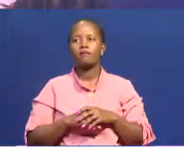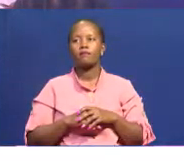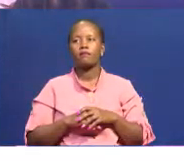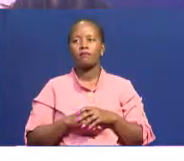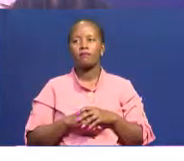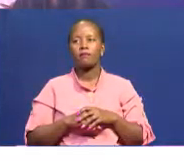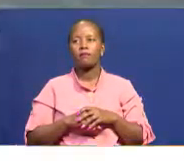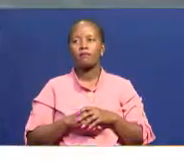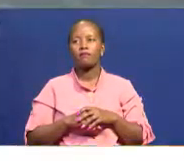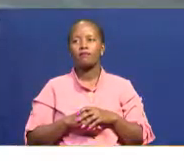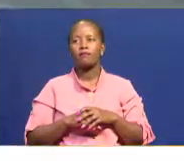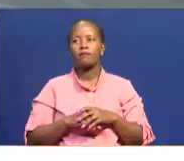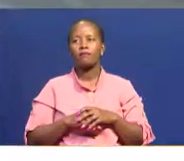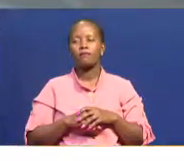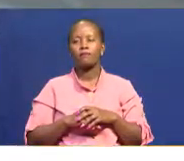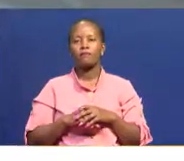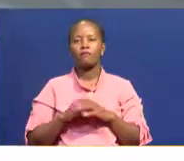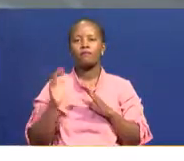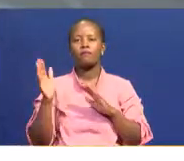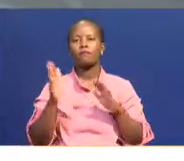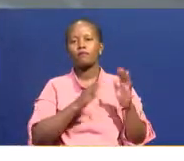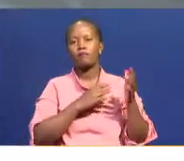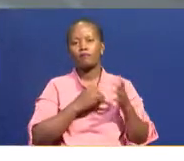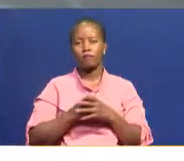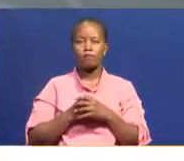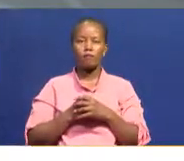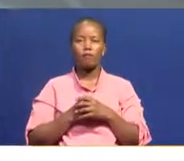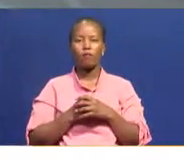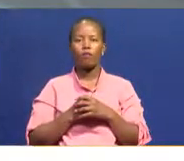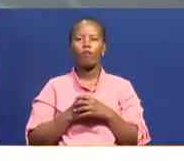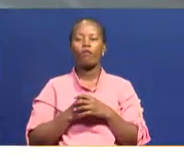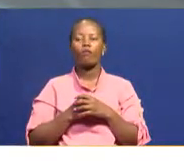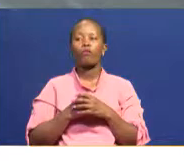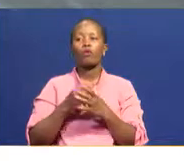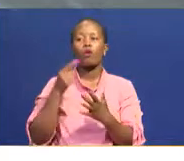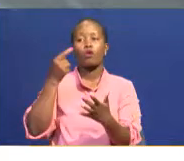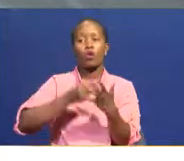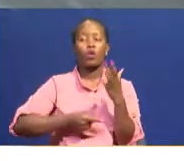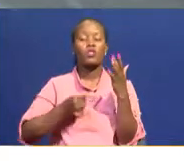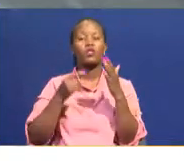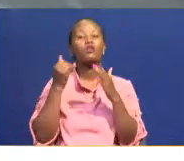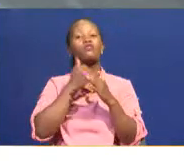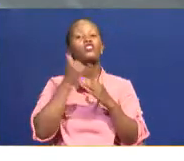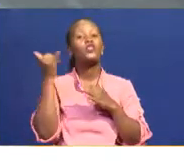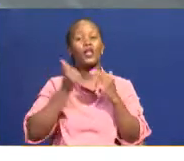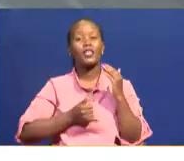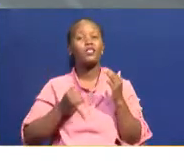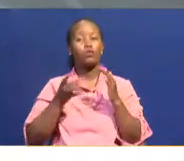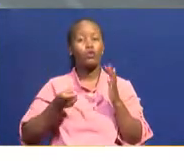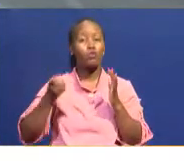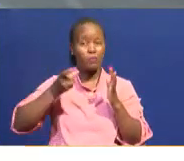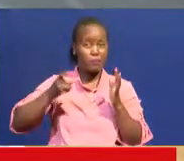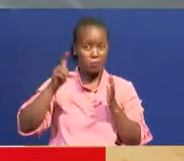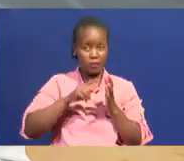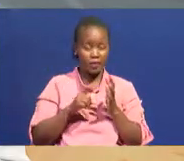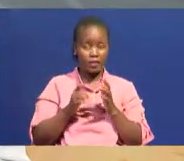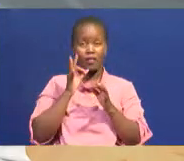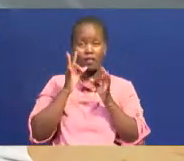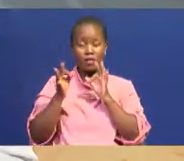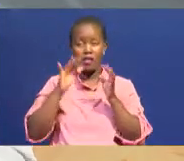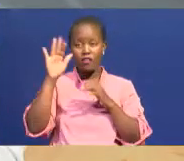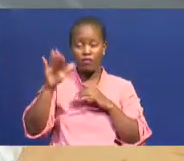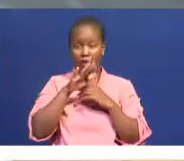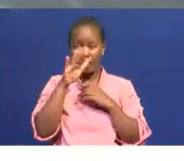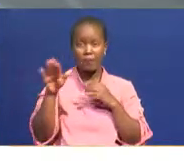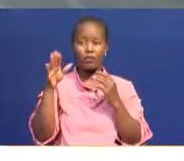like the icing on the cake. The cost of insurance is likely to go up if Parliament adopts a proposal to effect a 16%